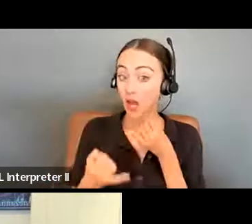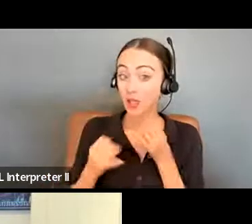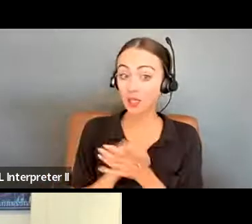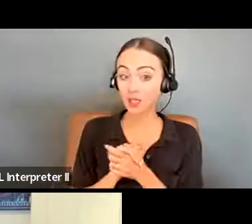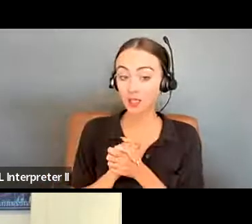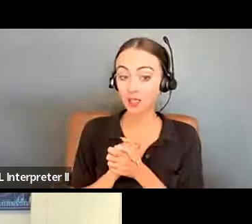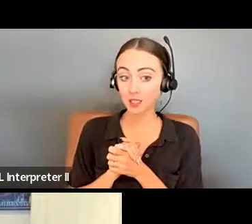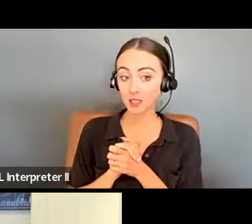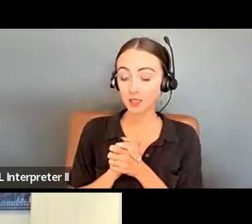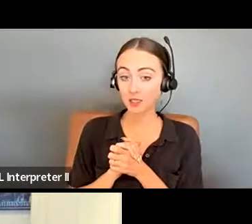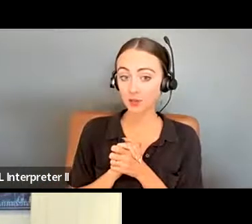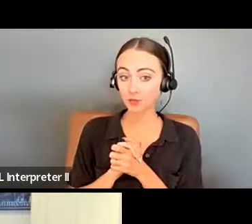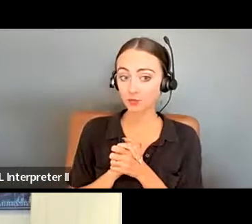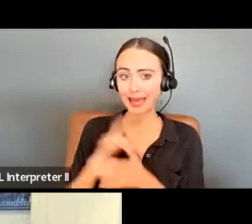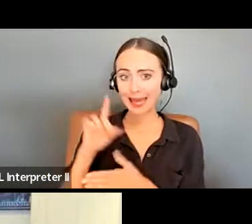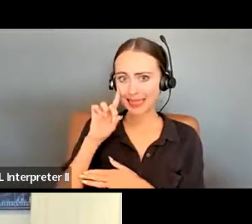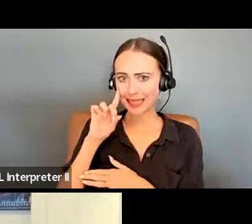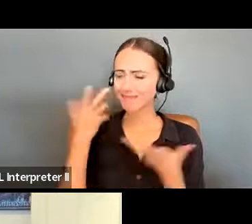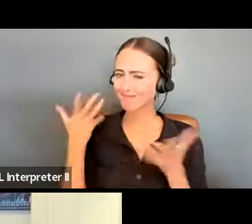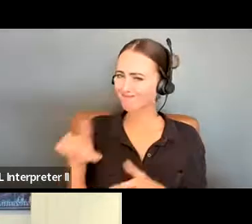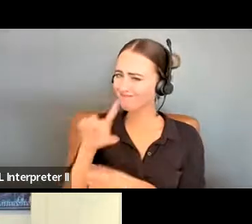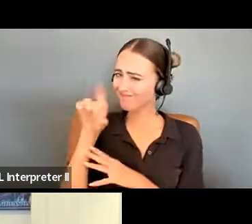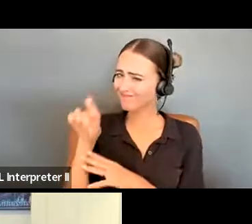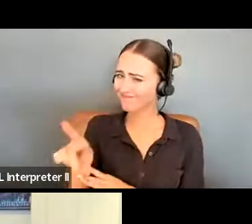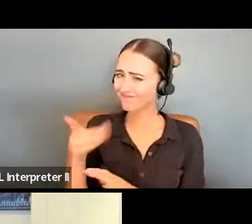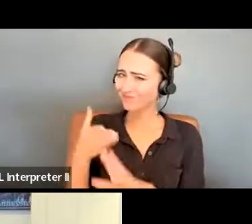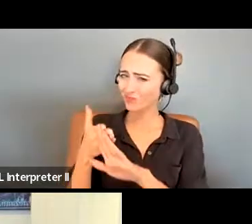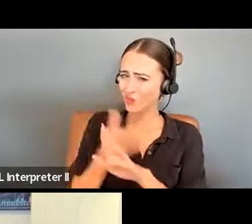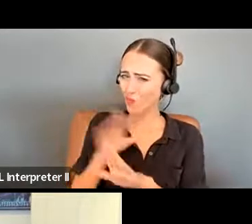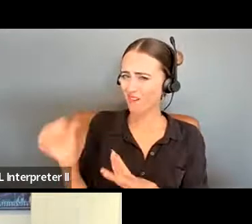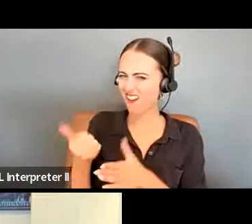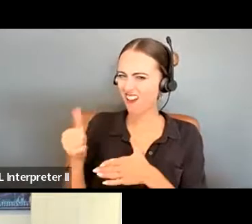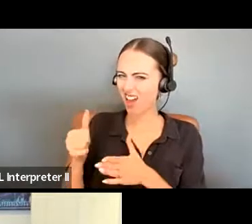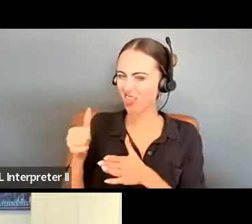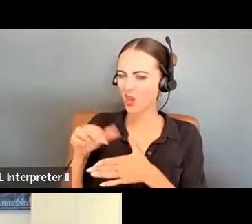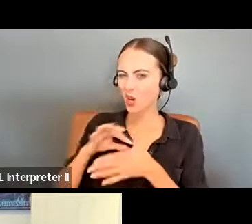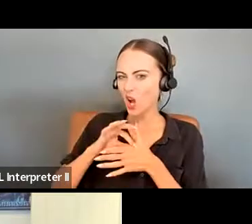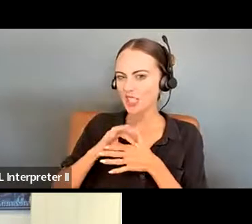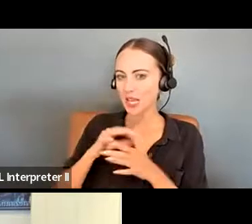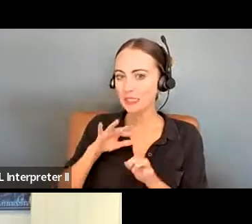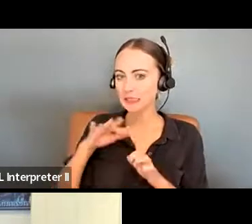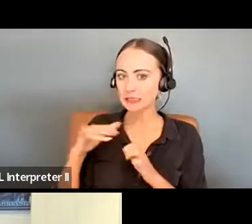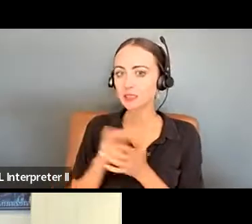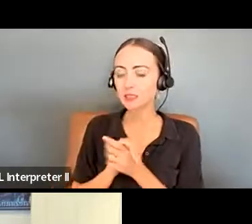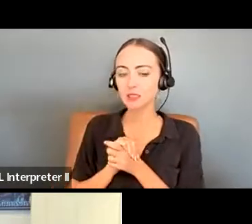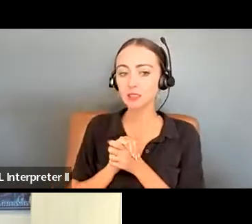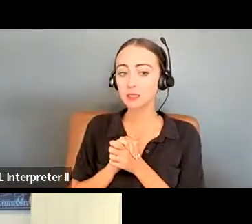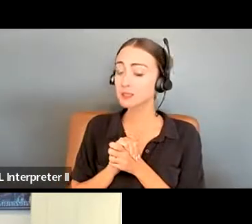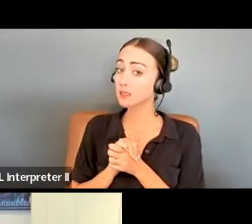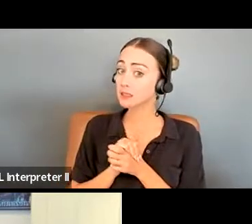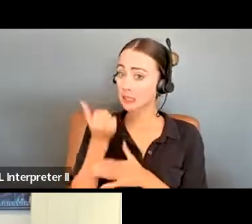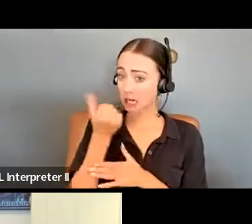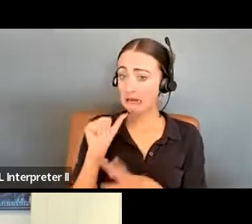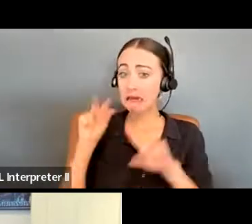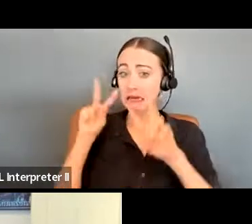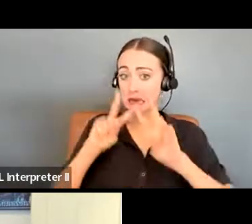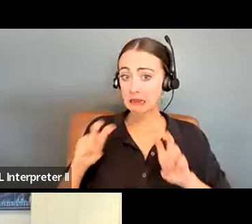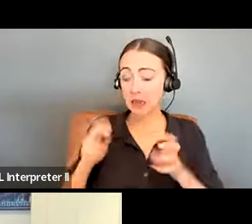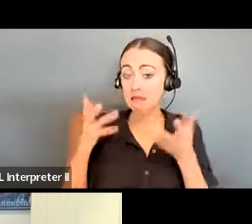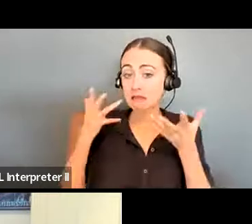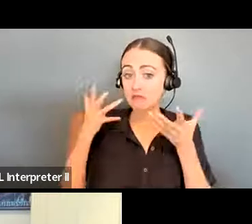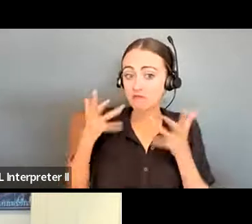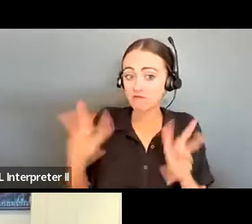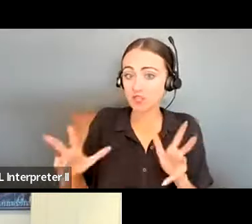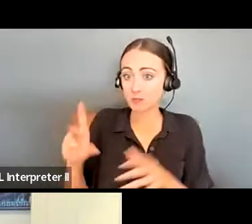I think I've asked this question before in other contexts. Is there an analysis that's been done